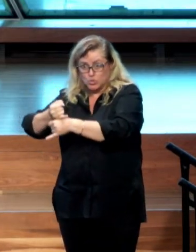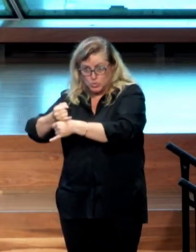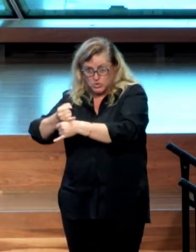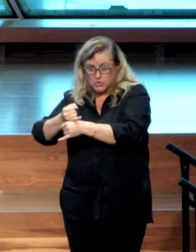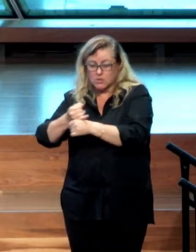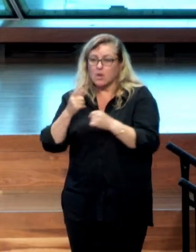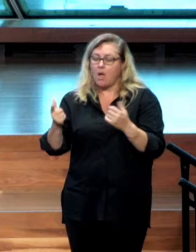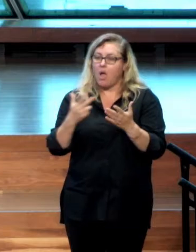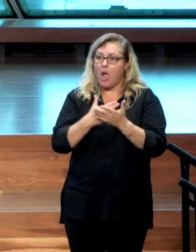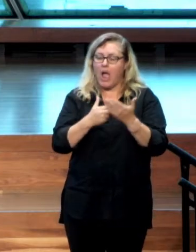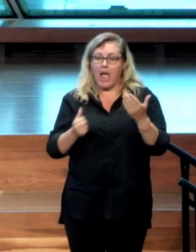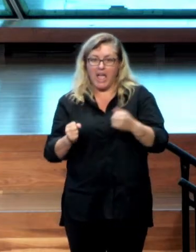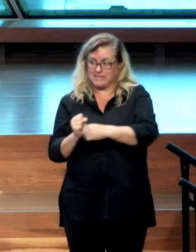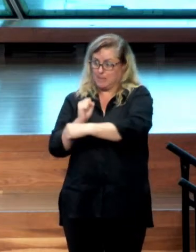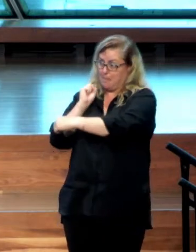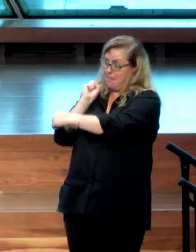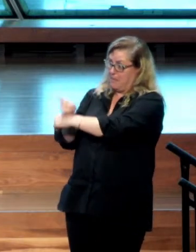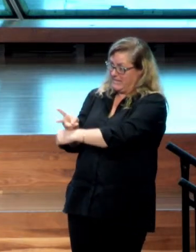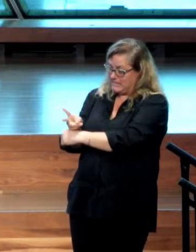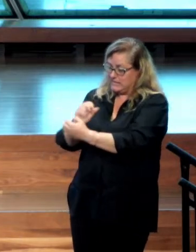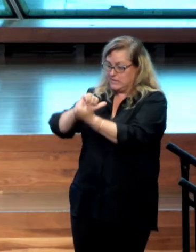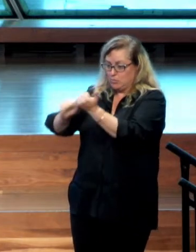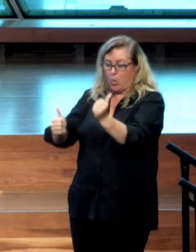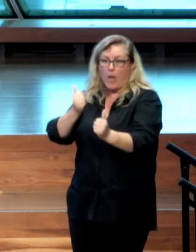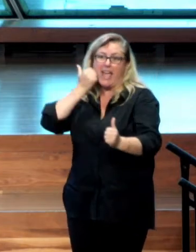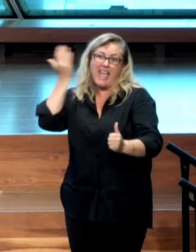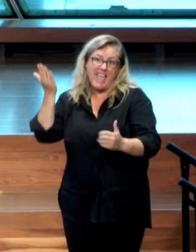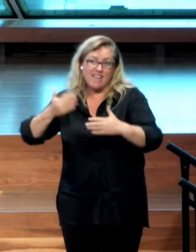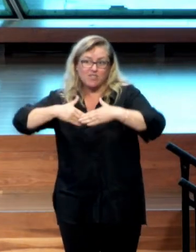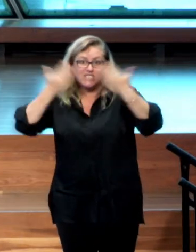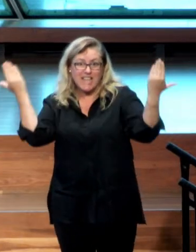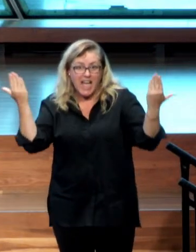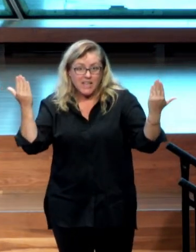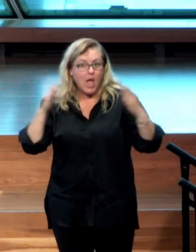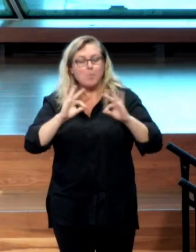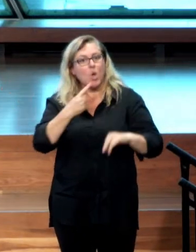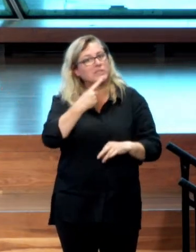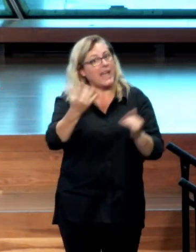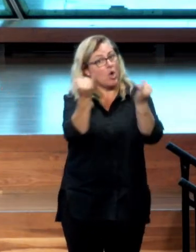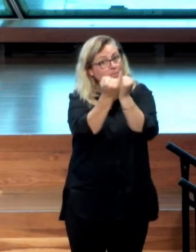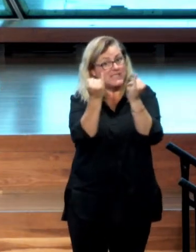the arts beat the sports every single day. And I'm not saying it's a competition.